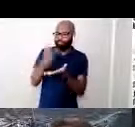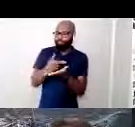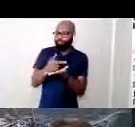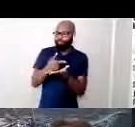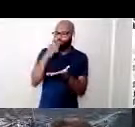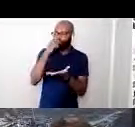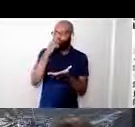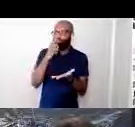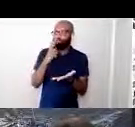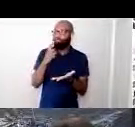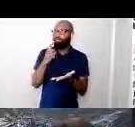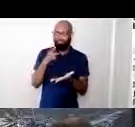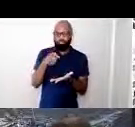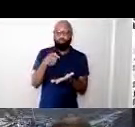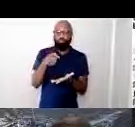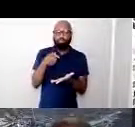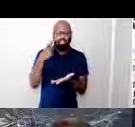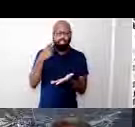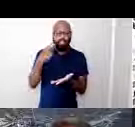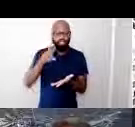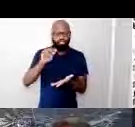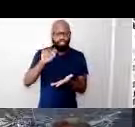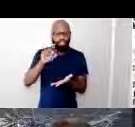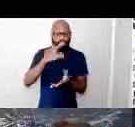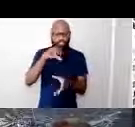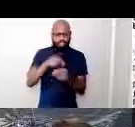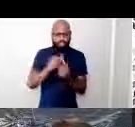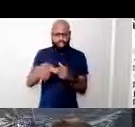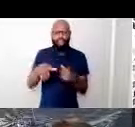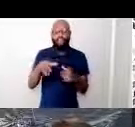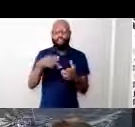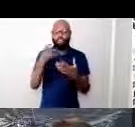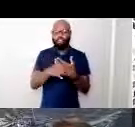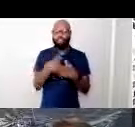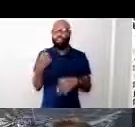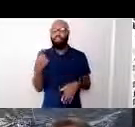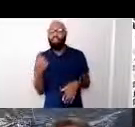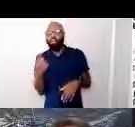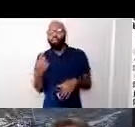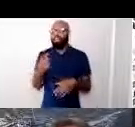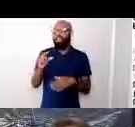Clinton Avenue, and I think Rena's involved in that project, right, where there's been kind of one-off, additional funding,